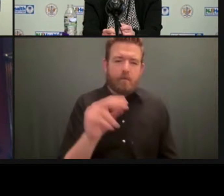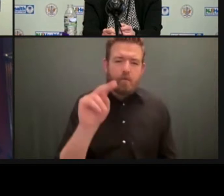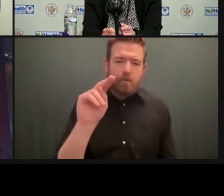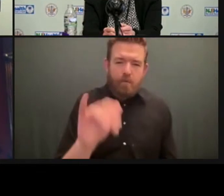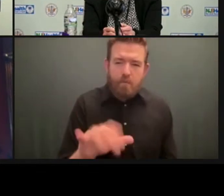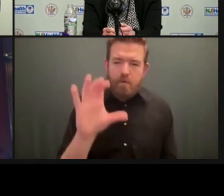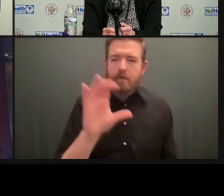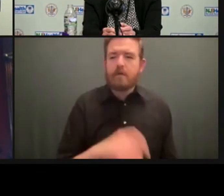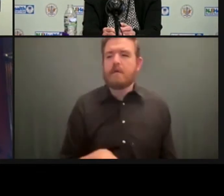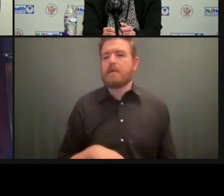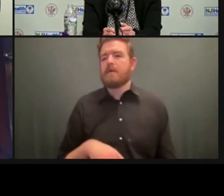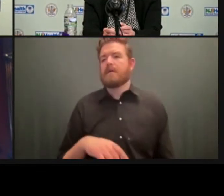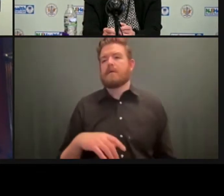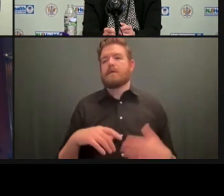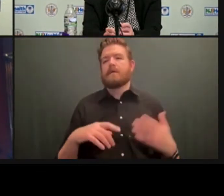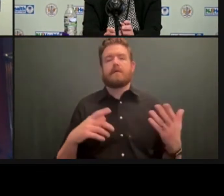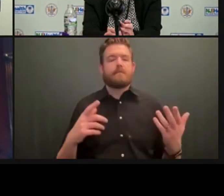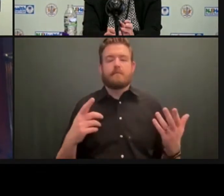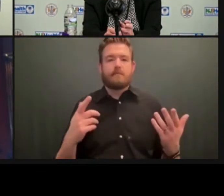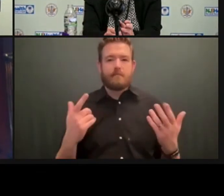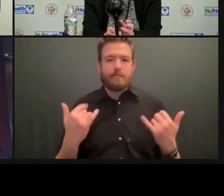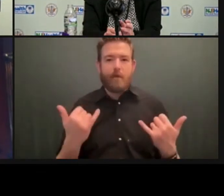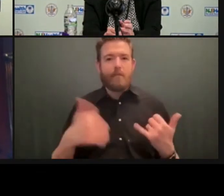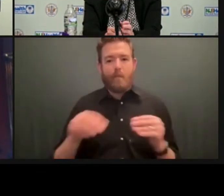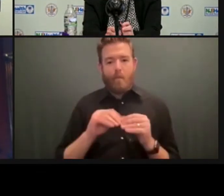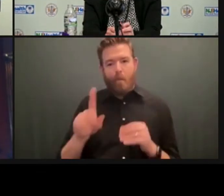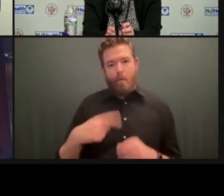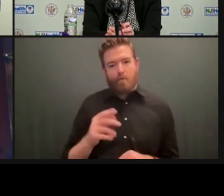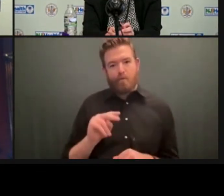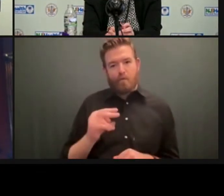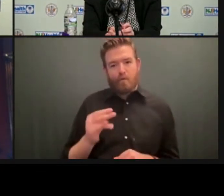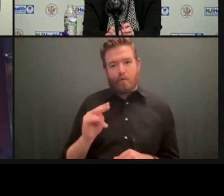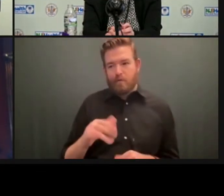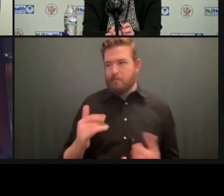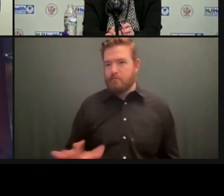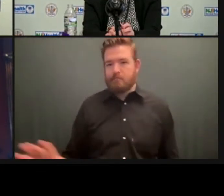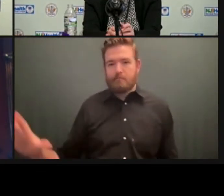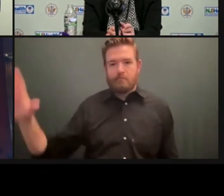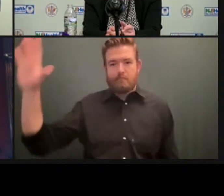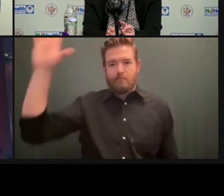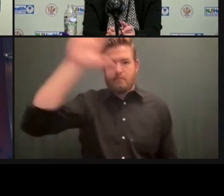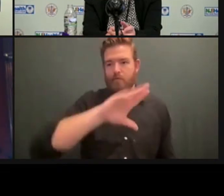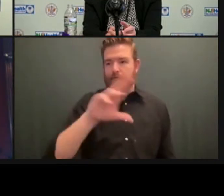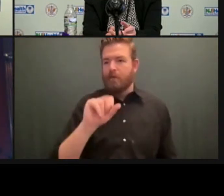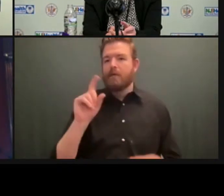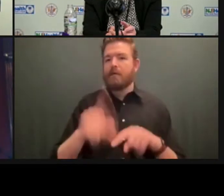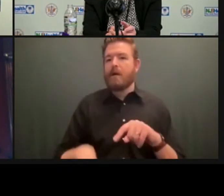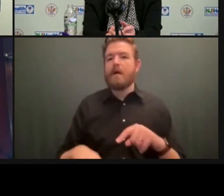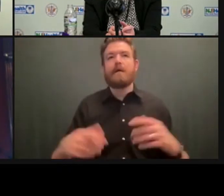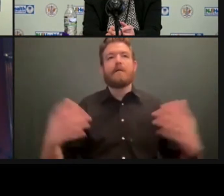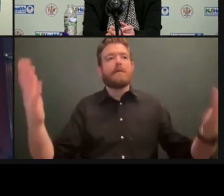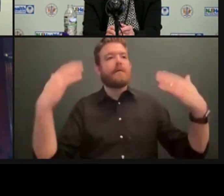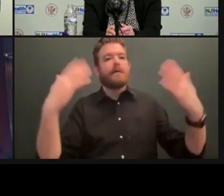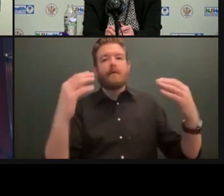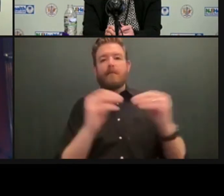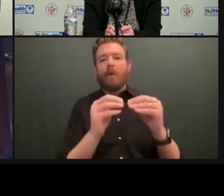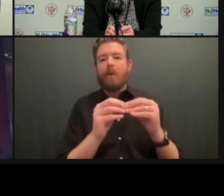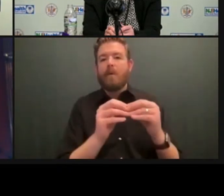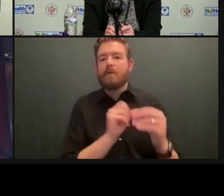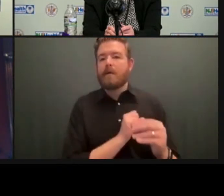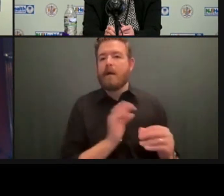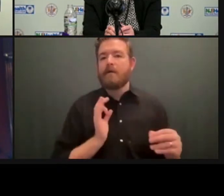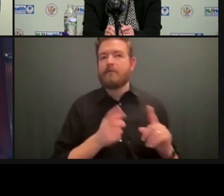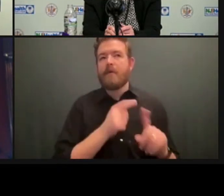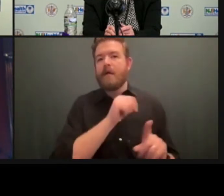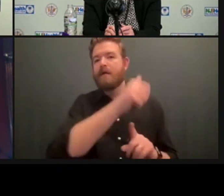over. We're all getting clobbered. There's nobody coming in that's not already in here. Potentially National Guard support, which is